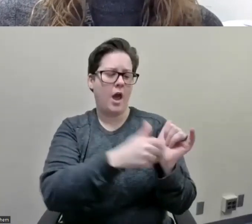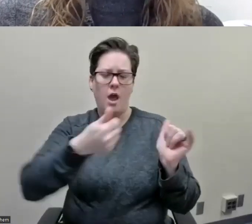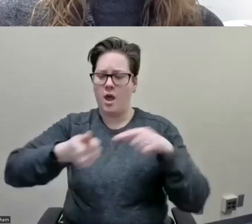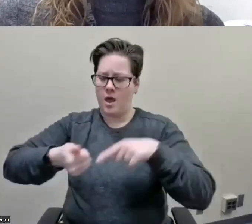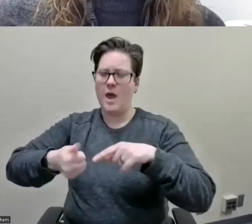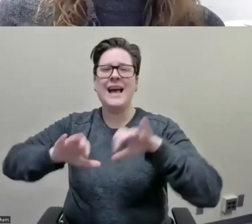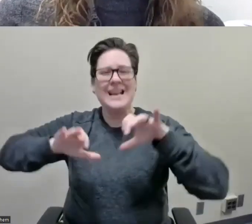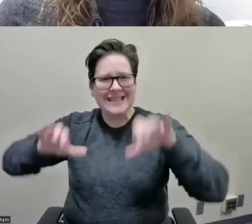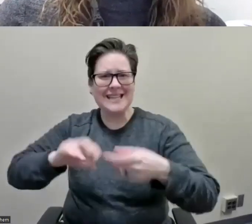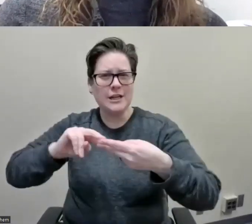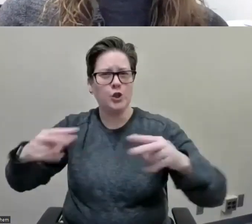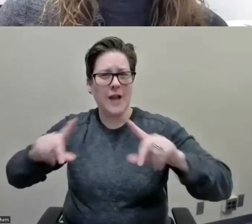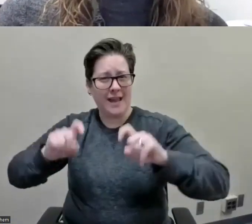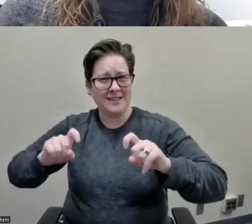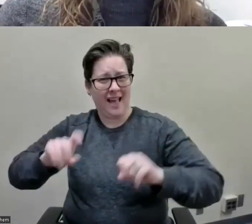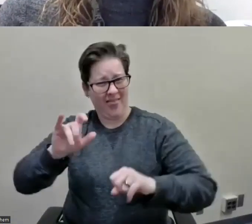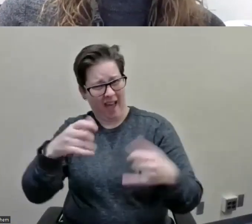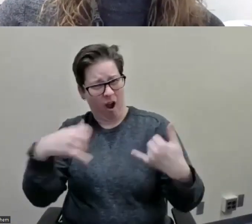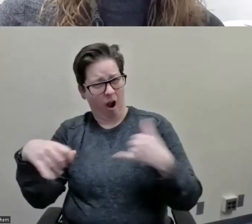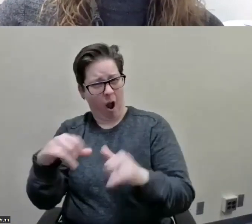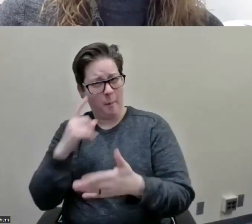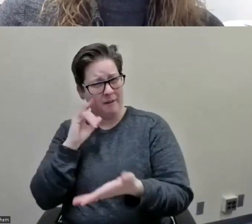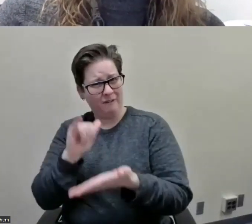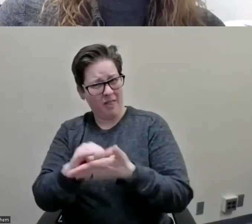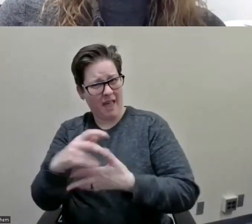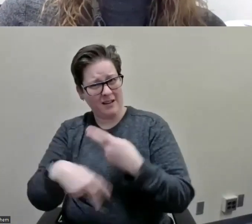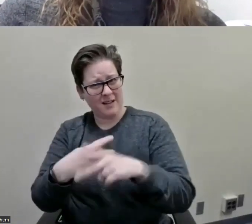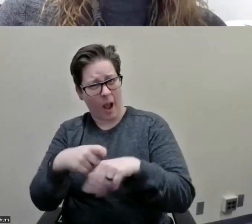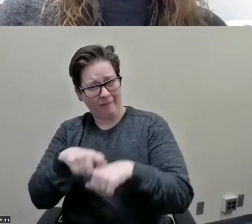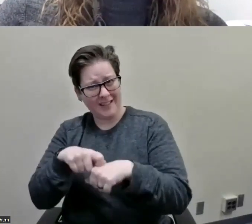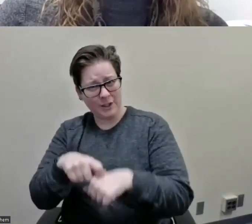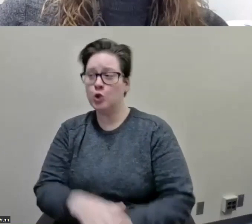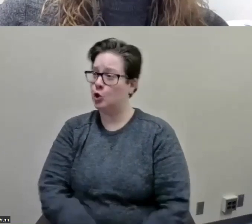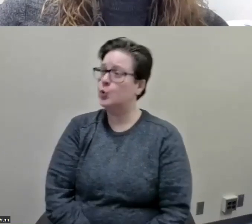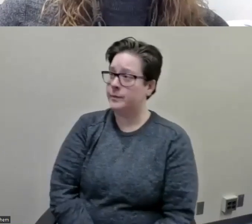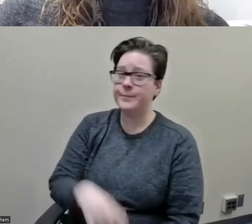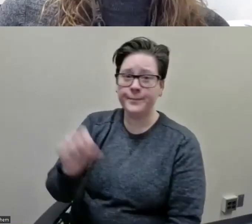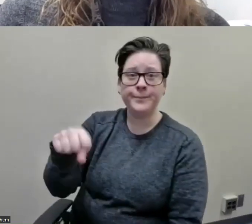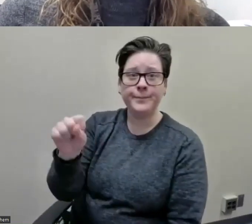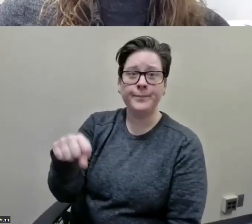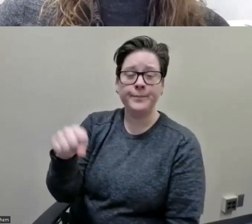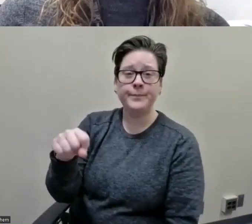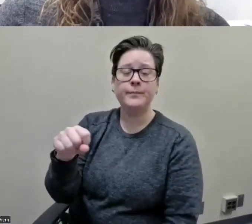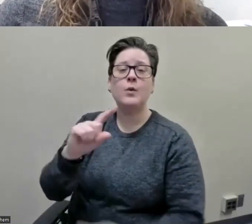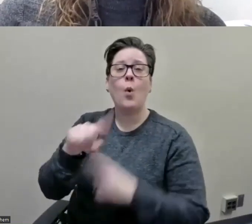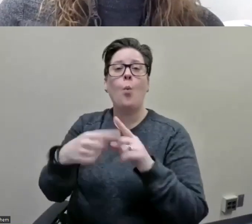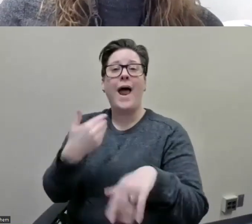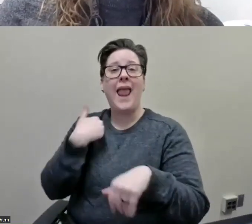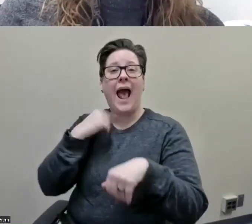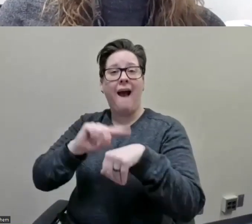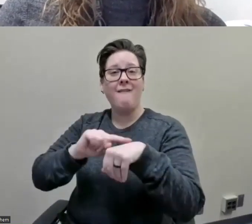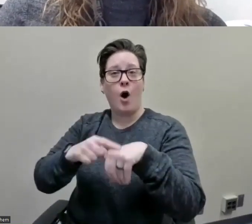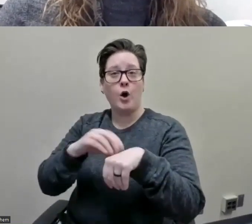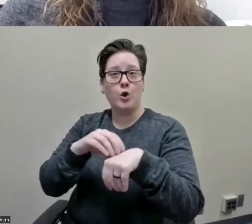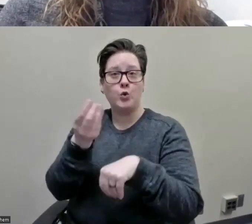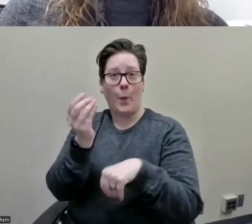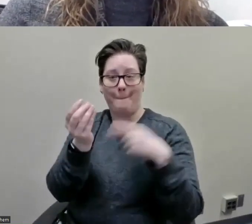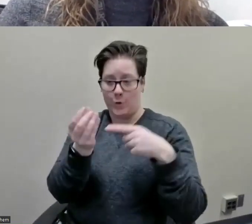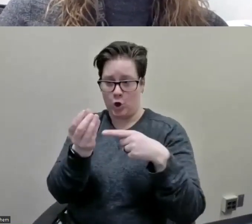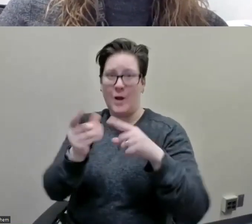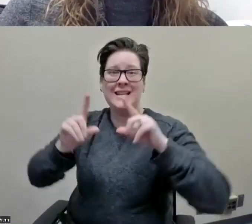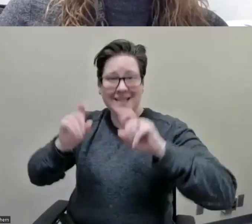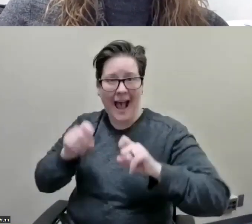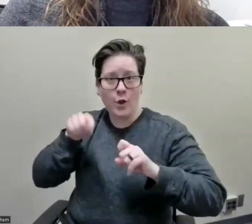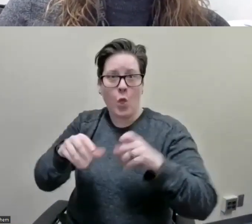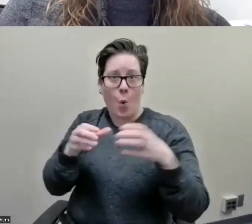common practice for such tissue samples? Yeah, so when we do tumor testing on cancer cells, that